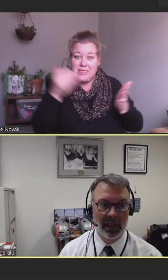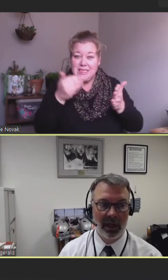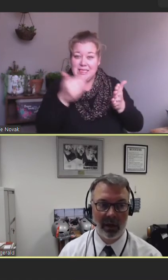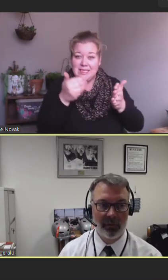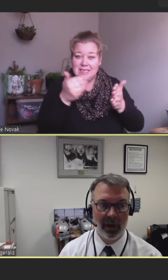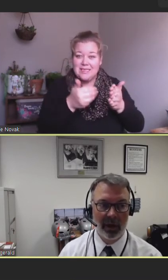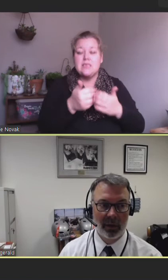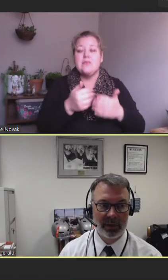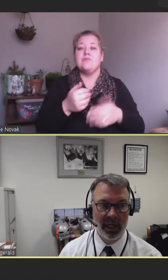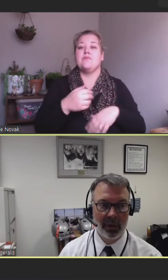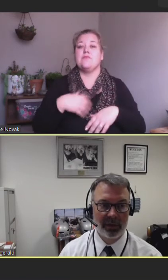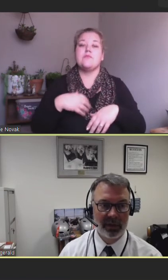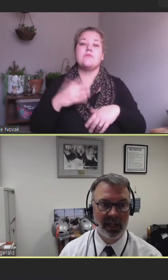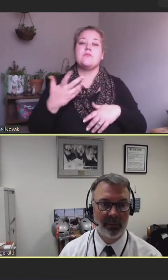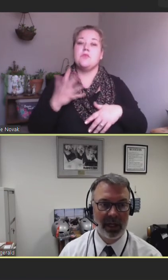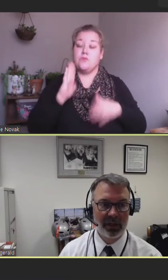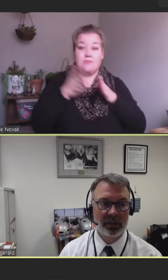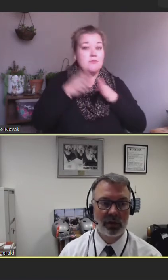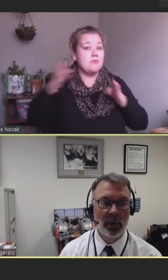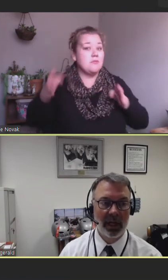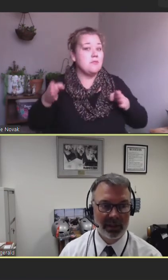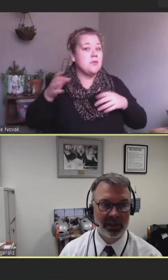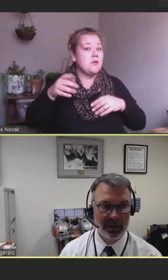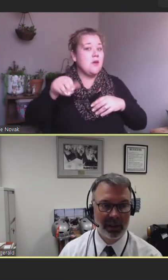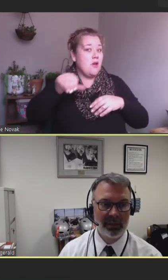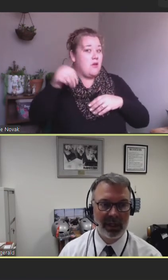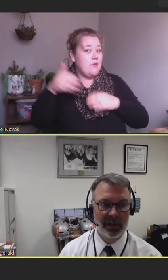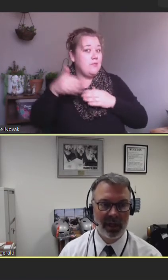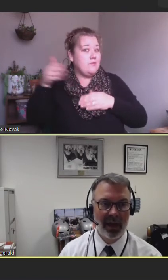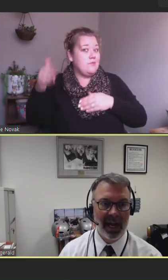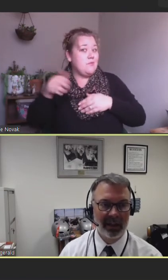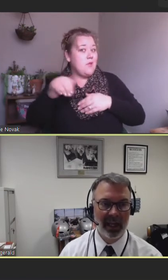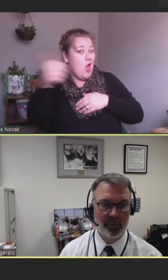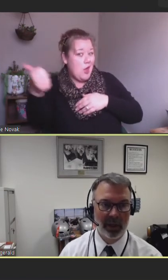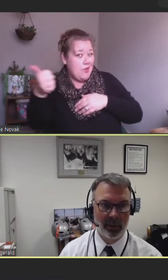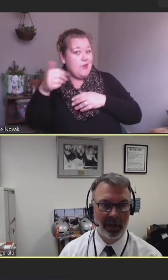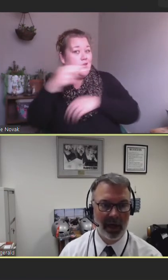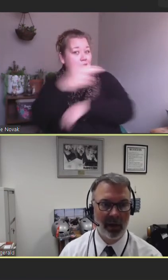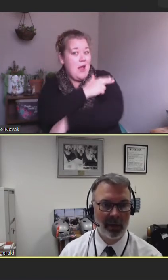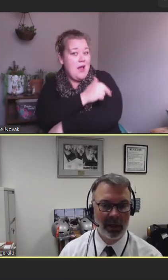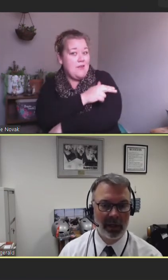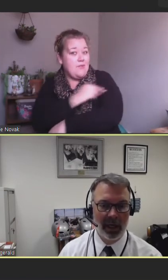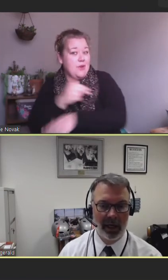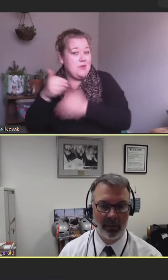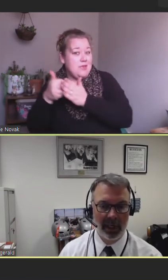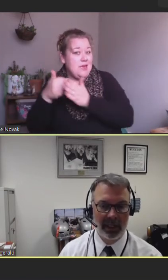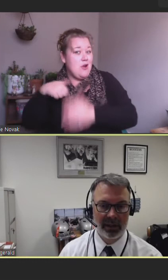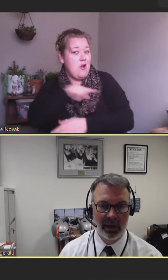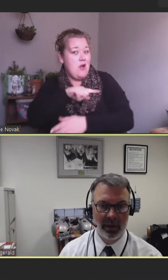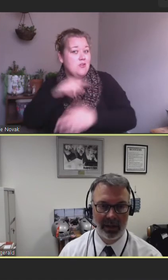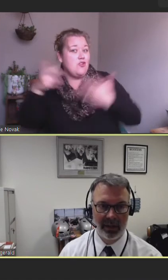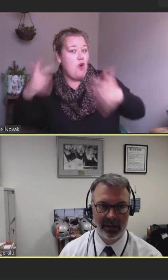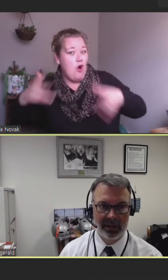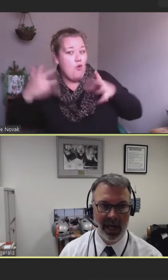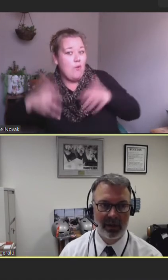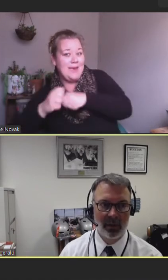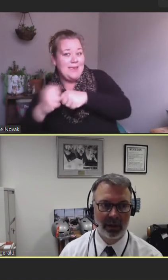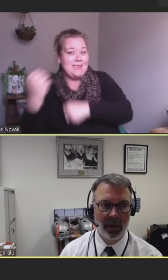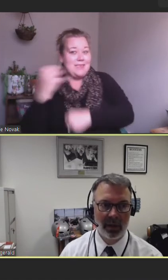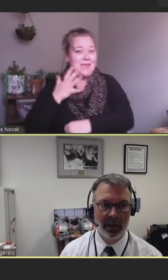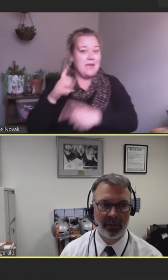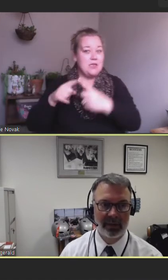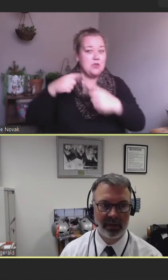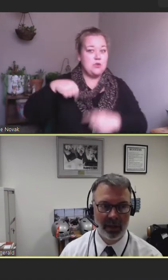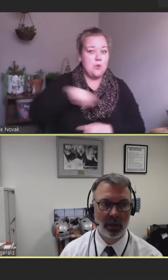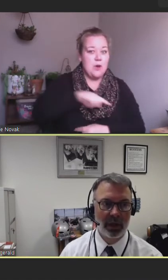that our very close neighbors are sending patients to us because they're at that point right now. And it's, this is not in North